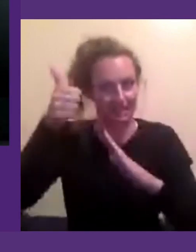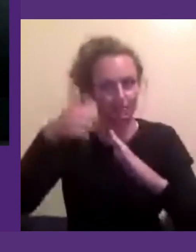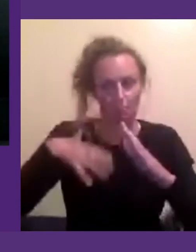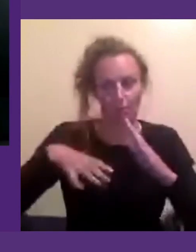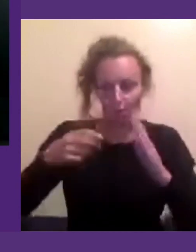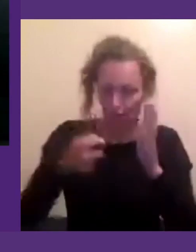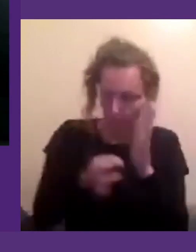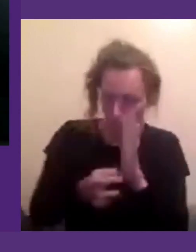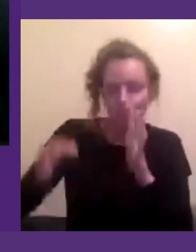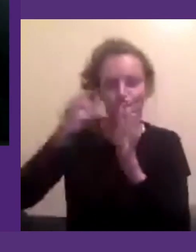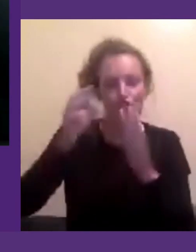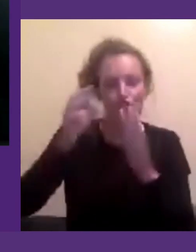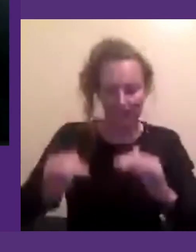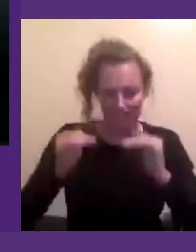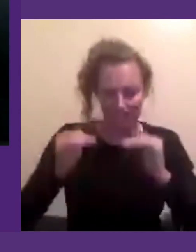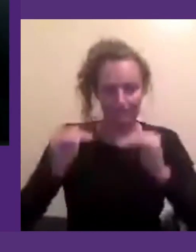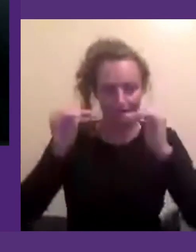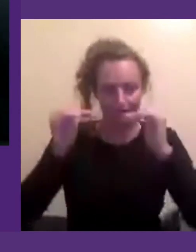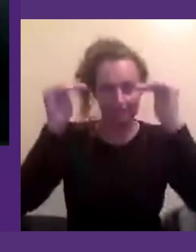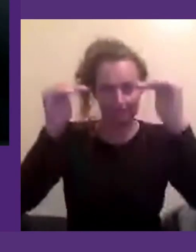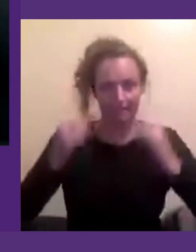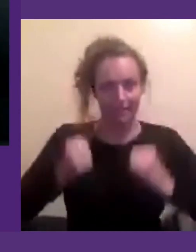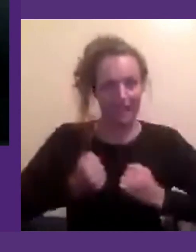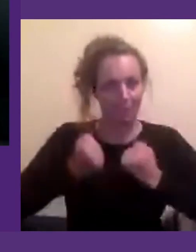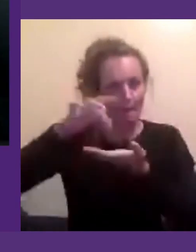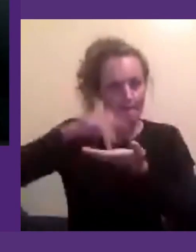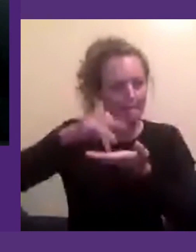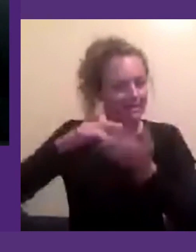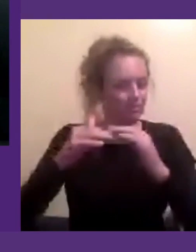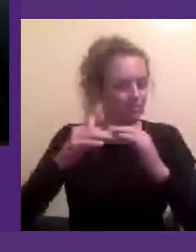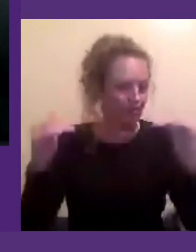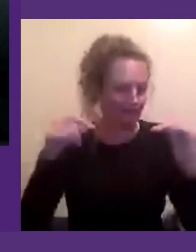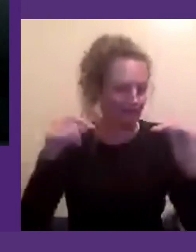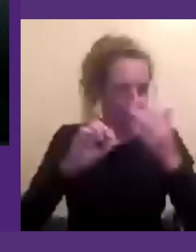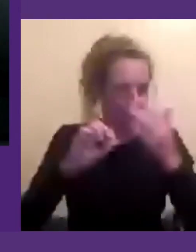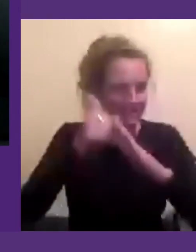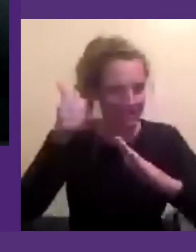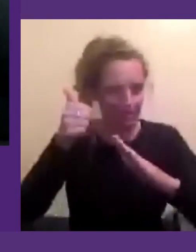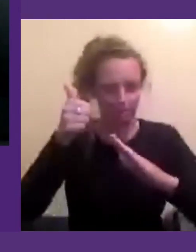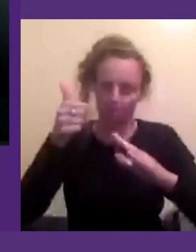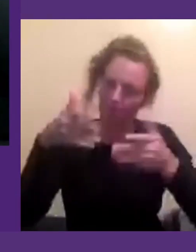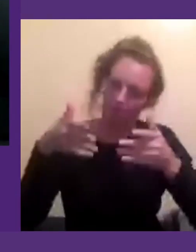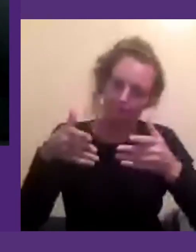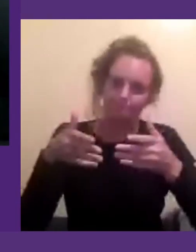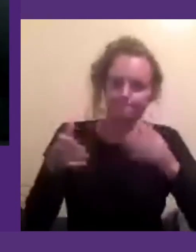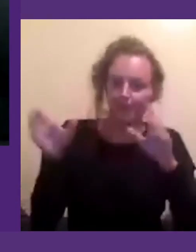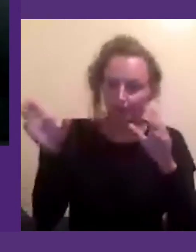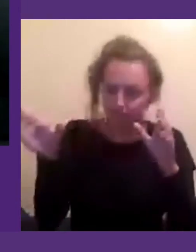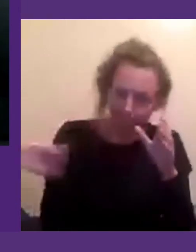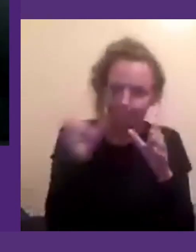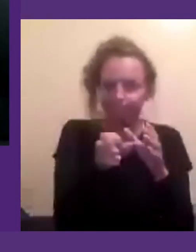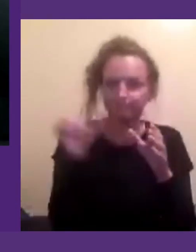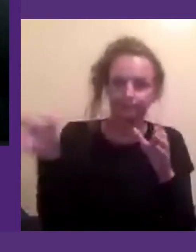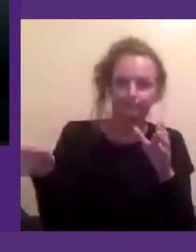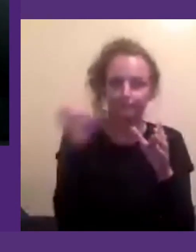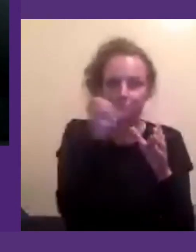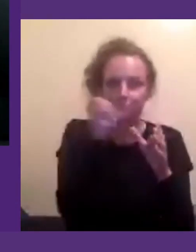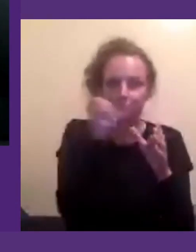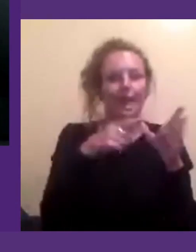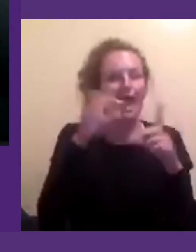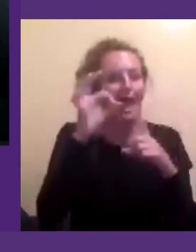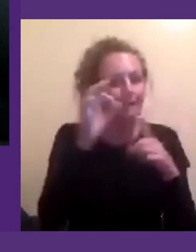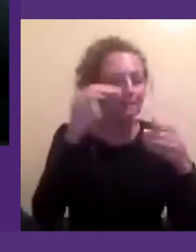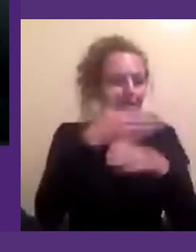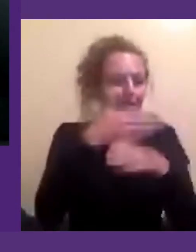into those like AP jobs and exec jobs so they can have that senior editorial input on all of our programming that we're putting out